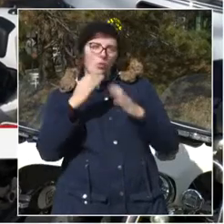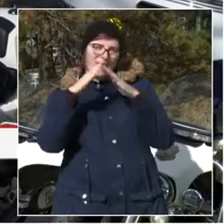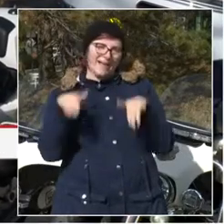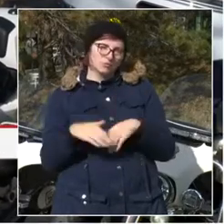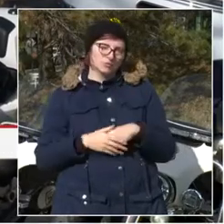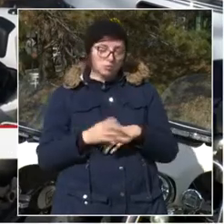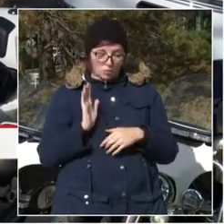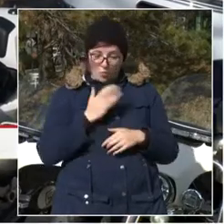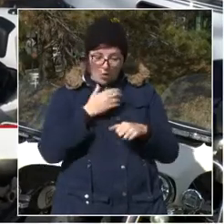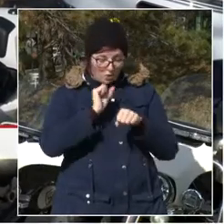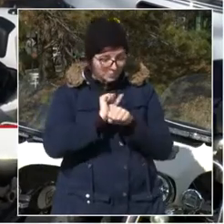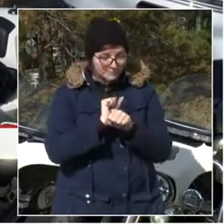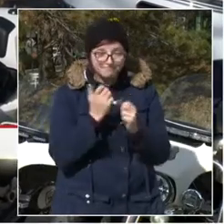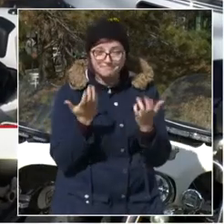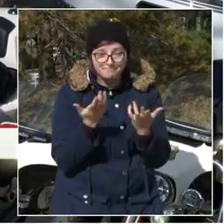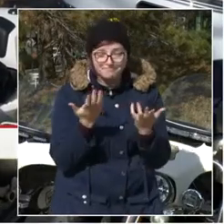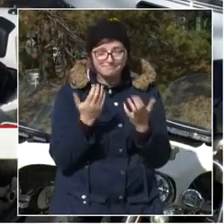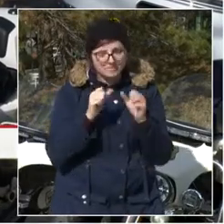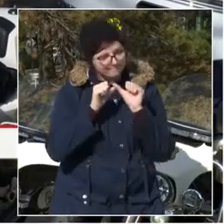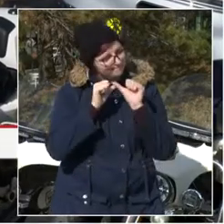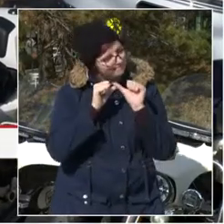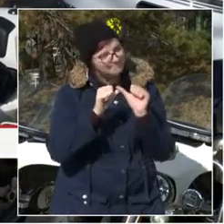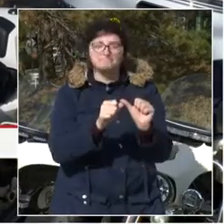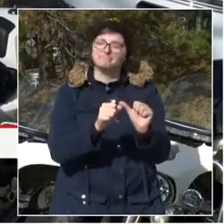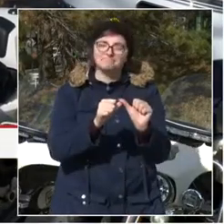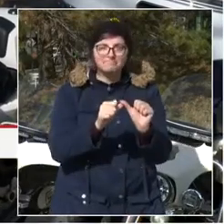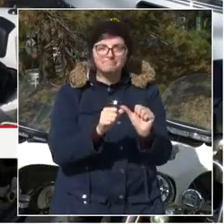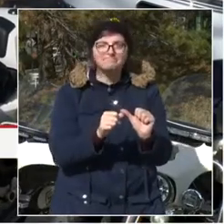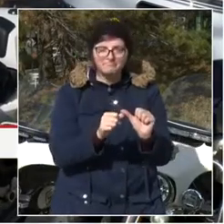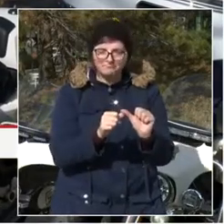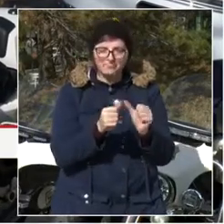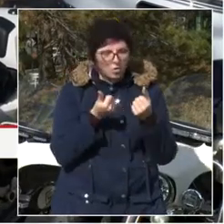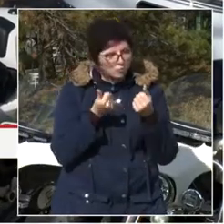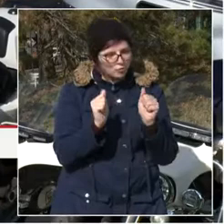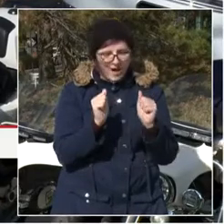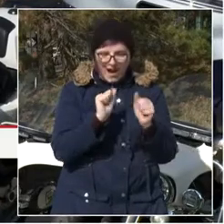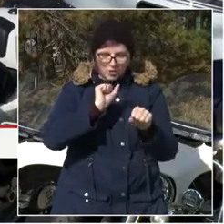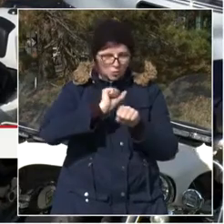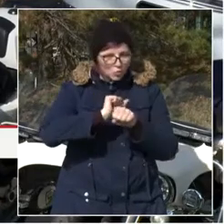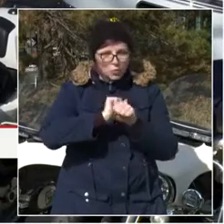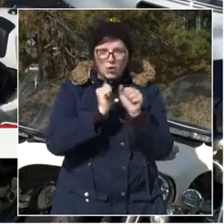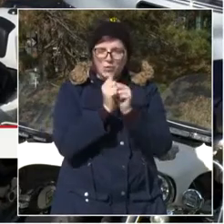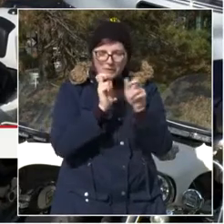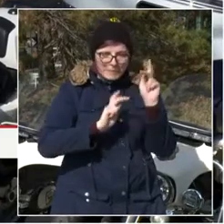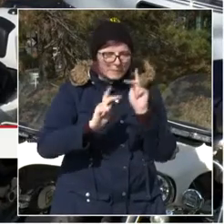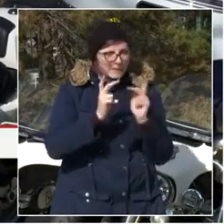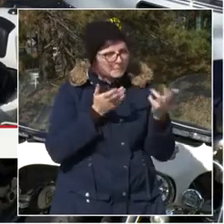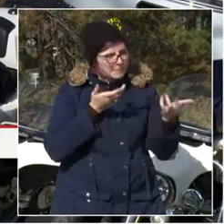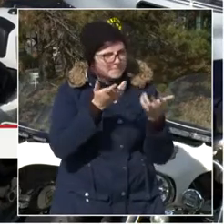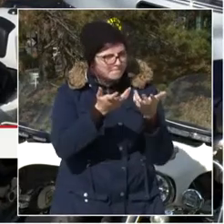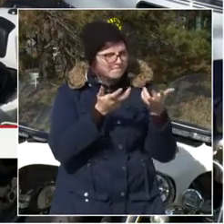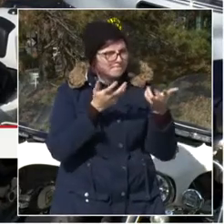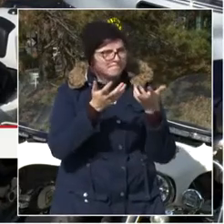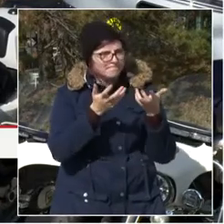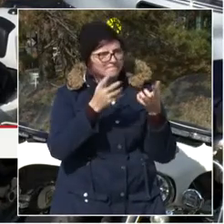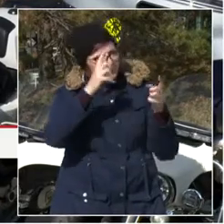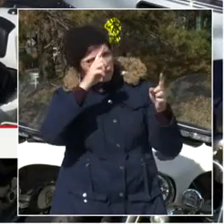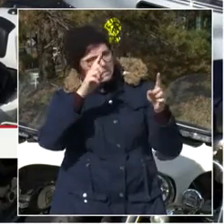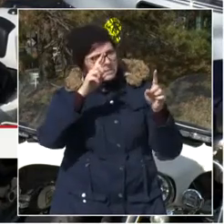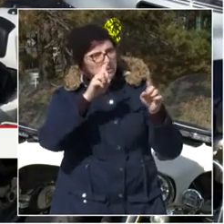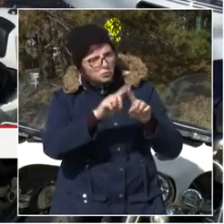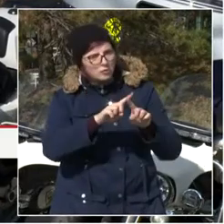stay the course, to continue to try to work with people where we can find common ground,